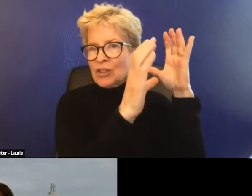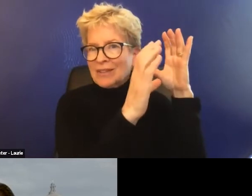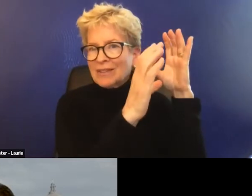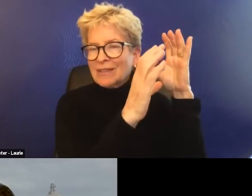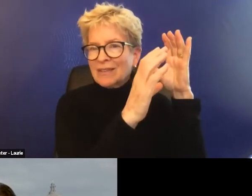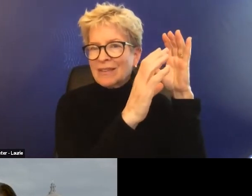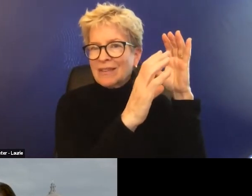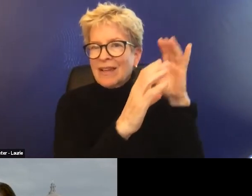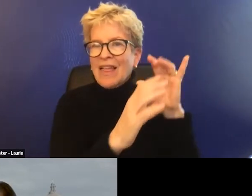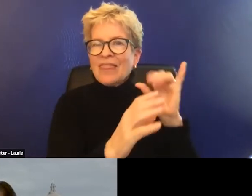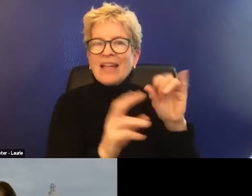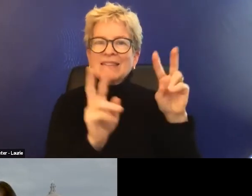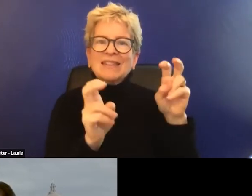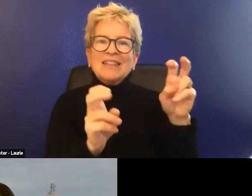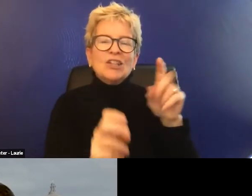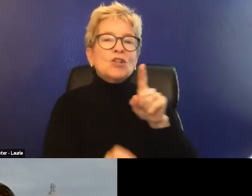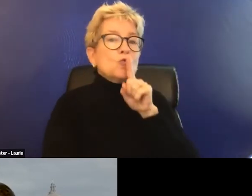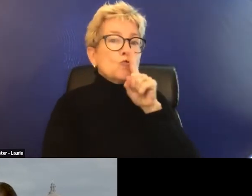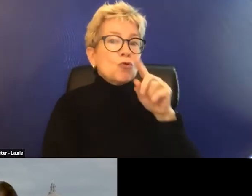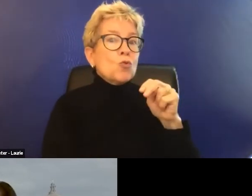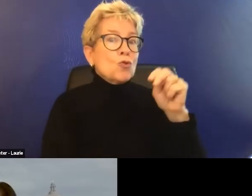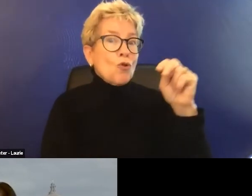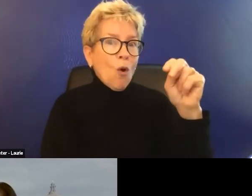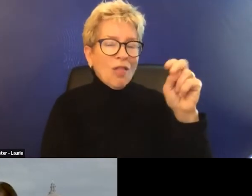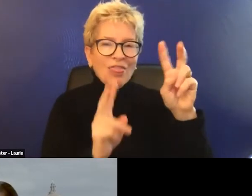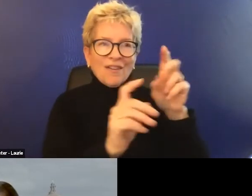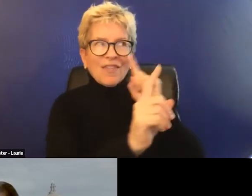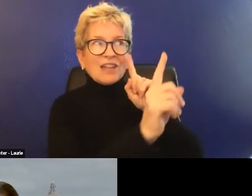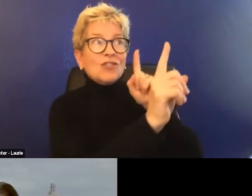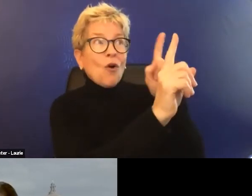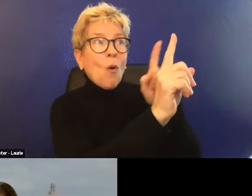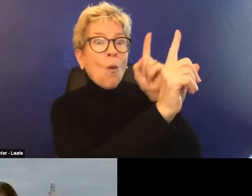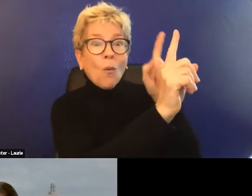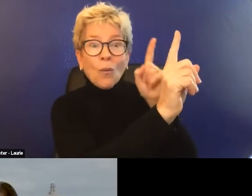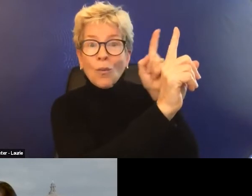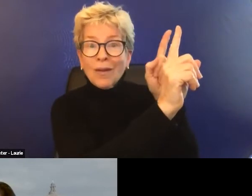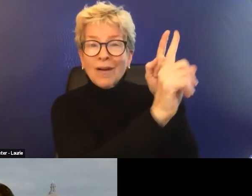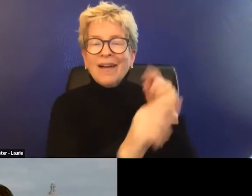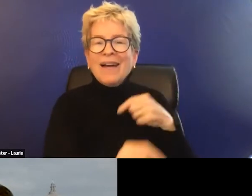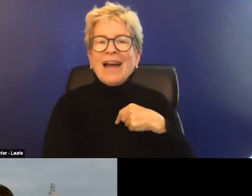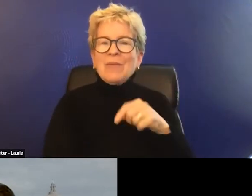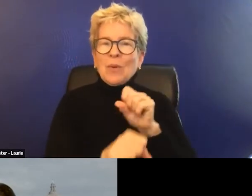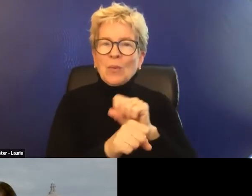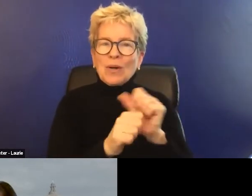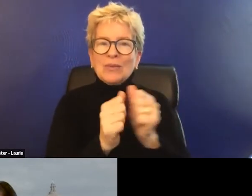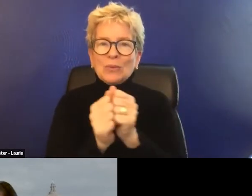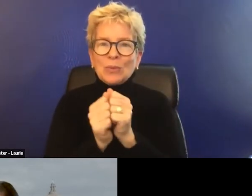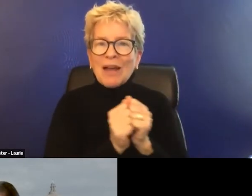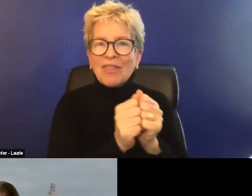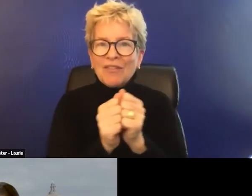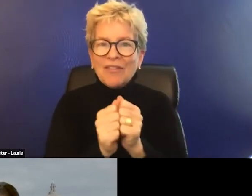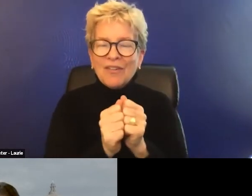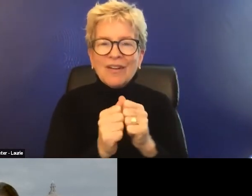the true north, that is what we're all working towards. We're working towards it together. It is